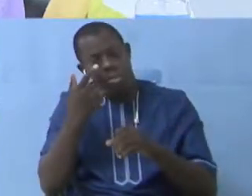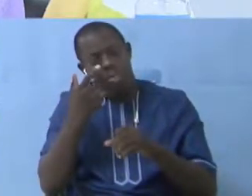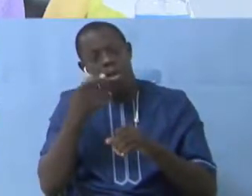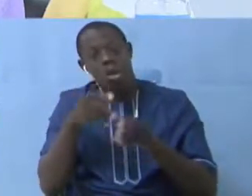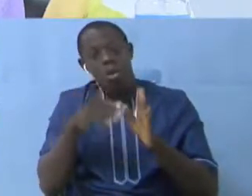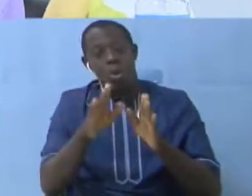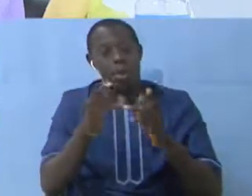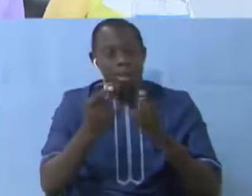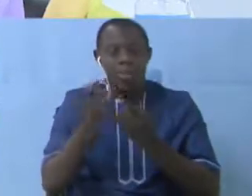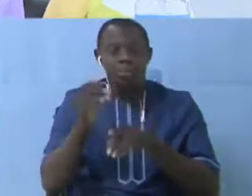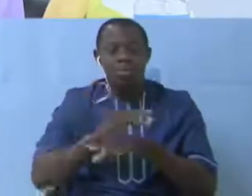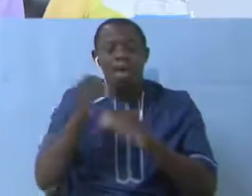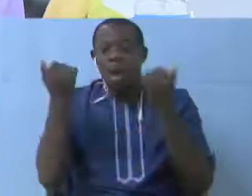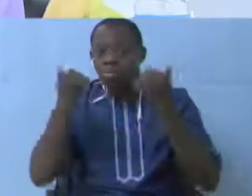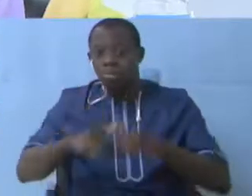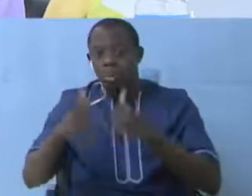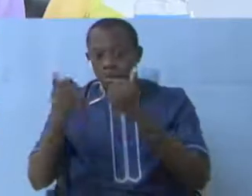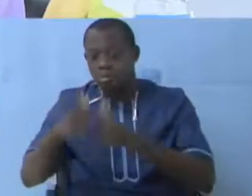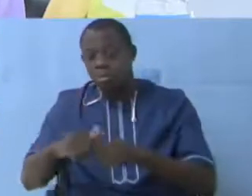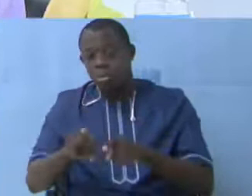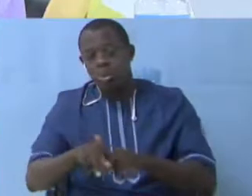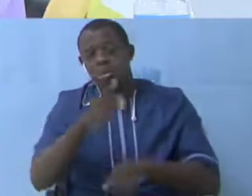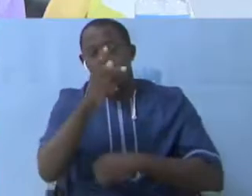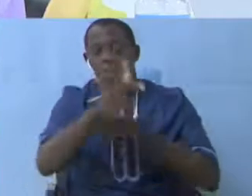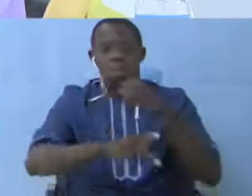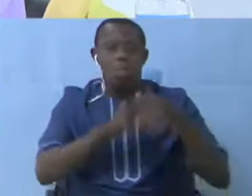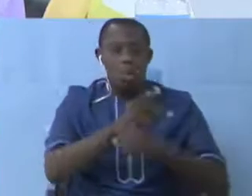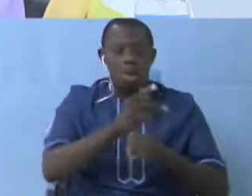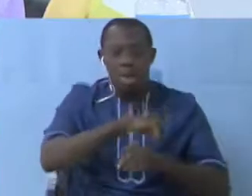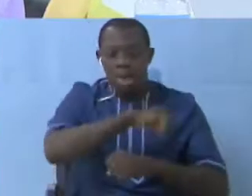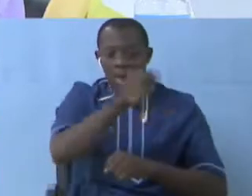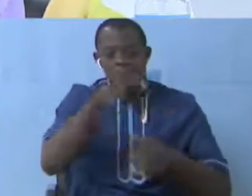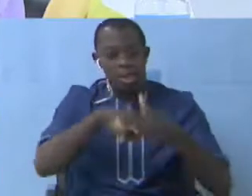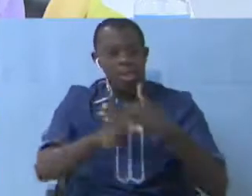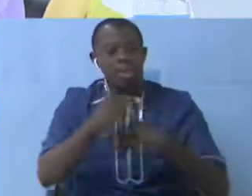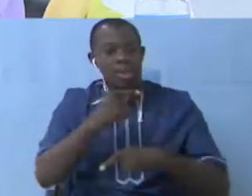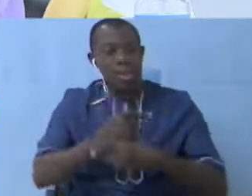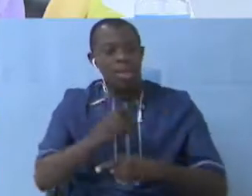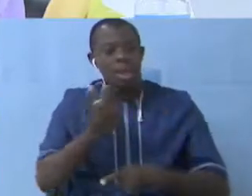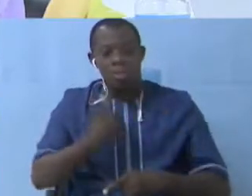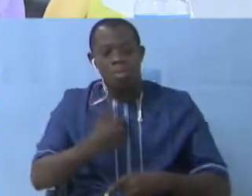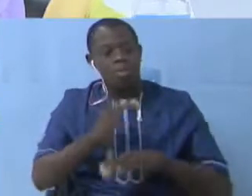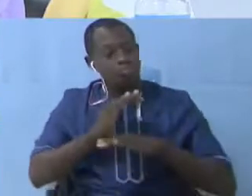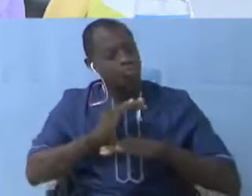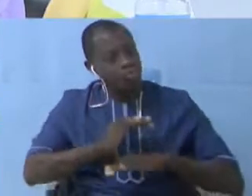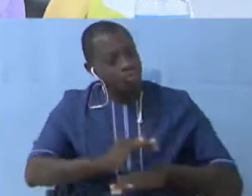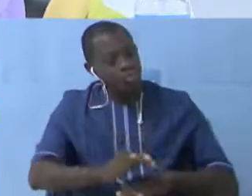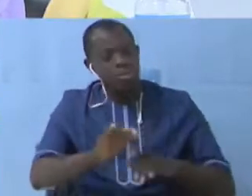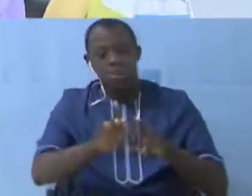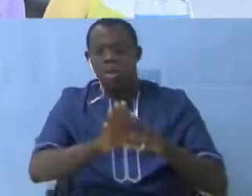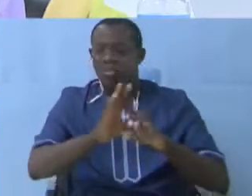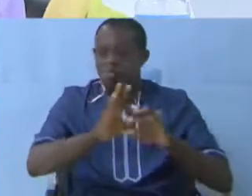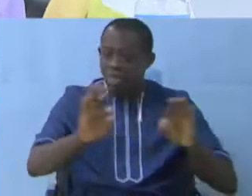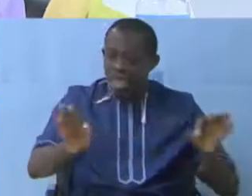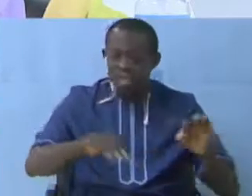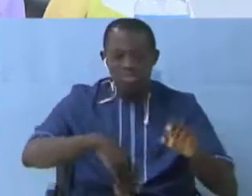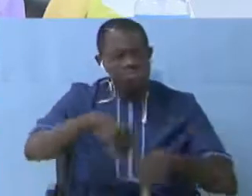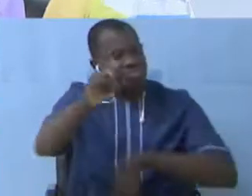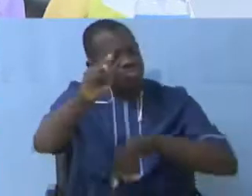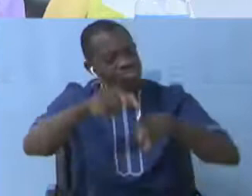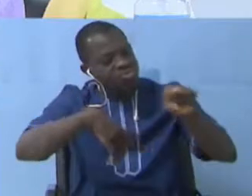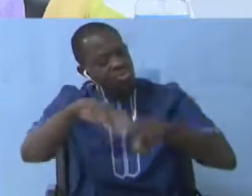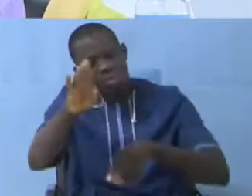way things were going across the wall and even within the Gambia, people were calm, they were going by, they were going after their